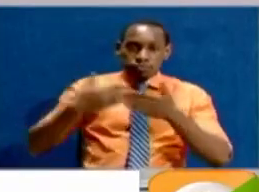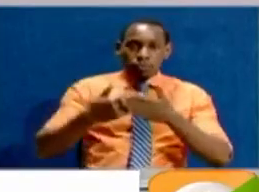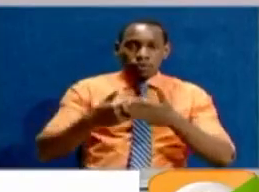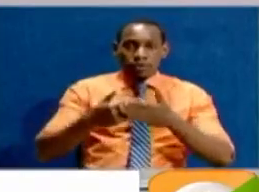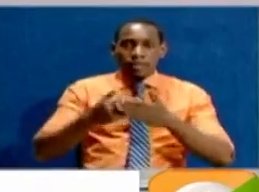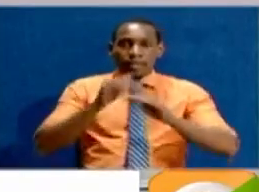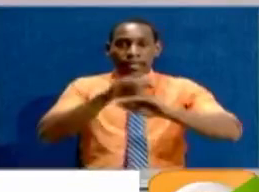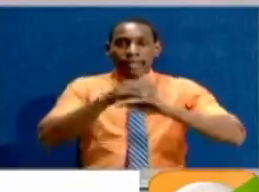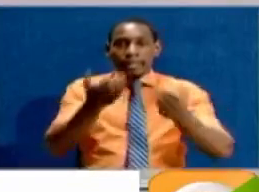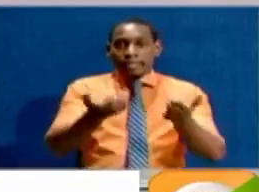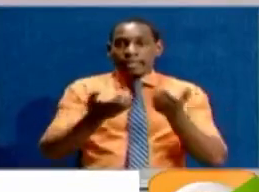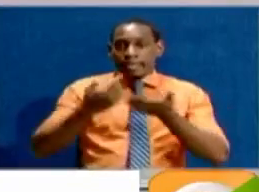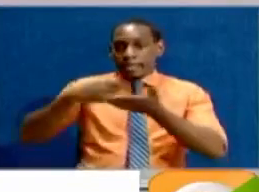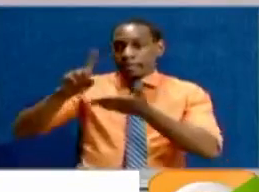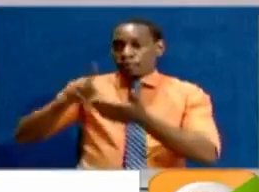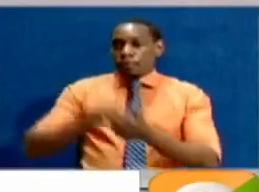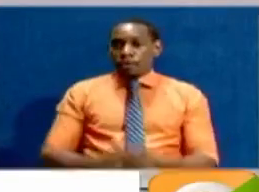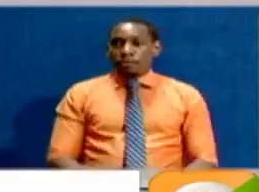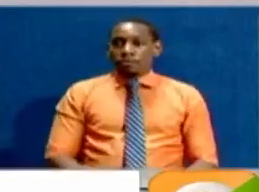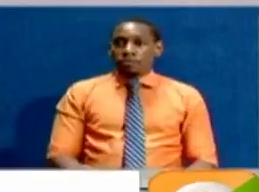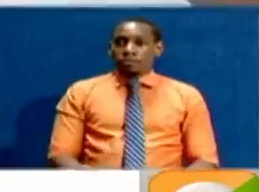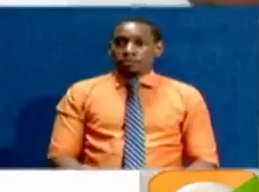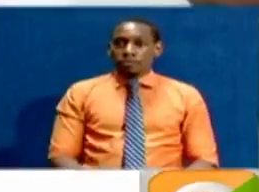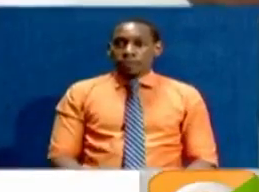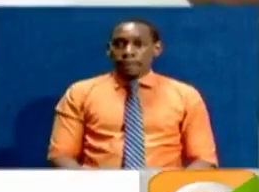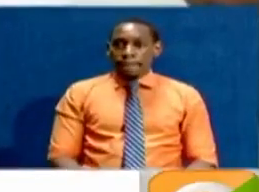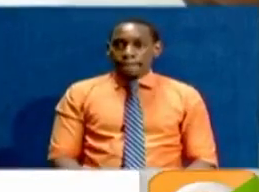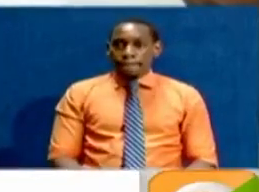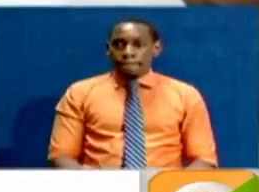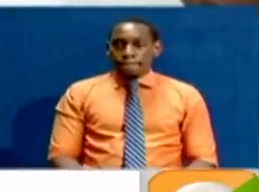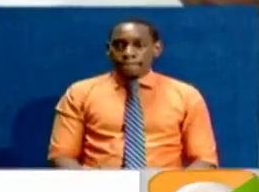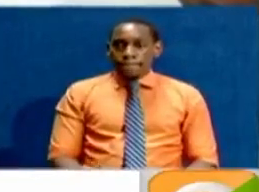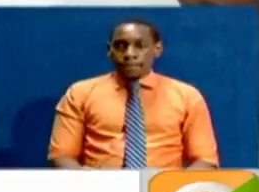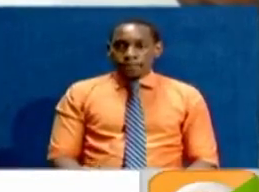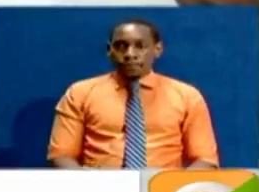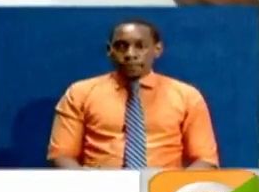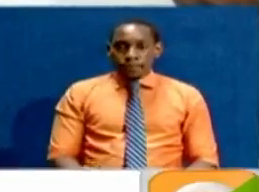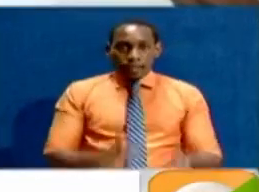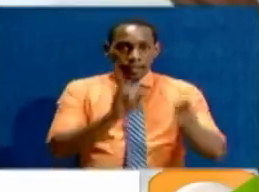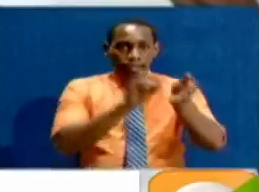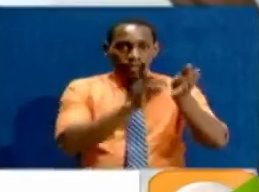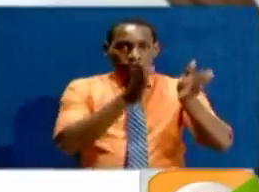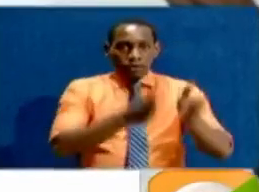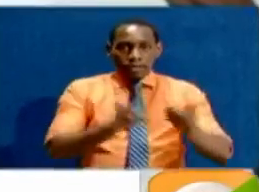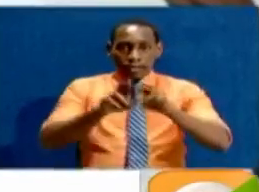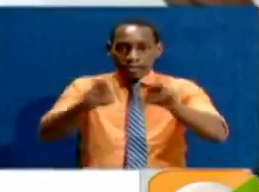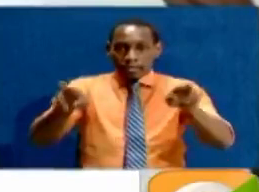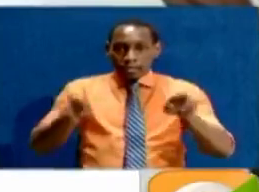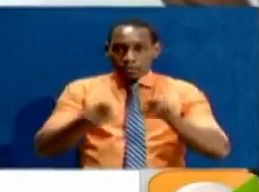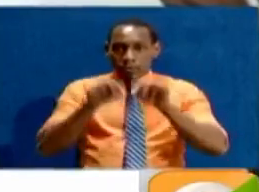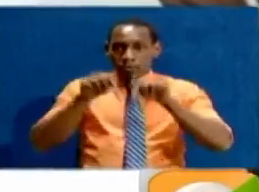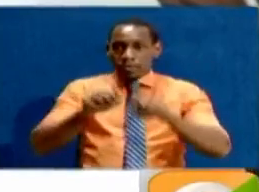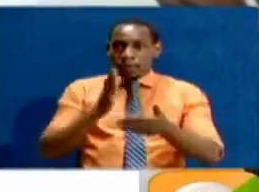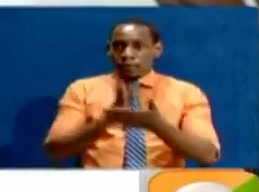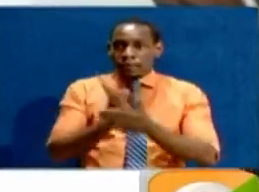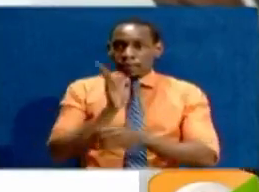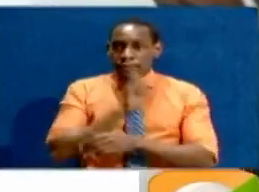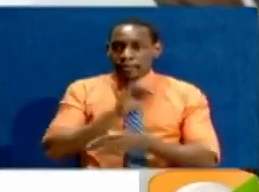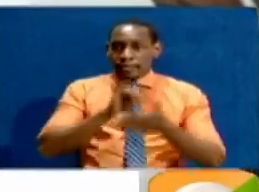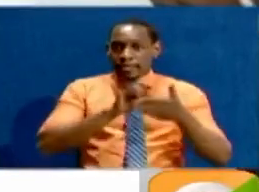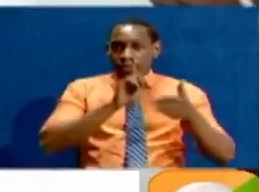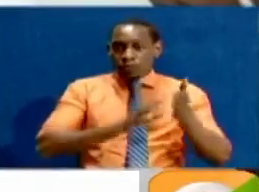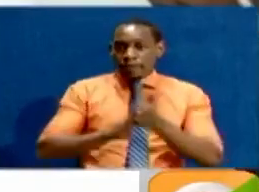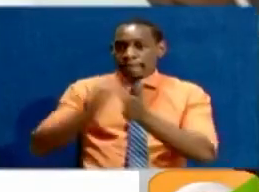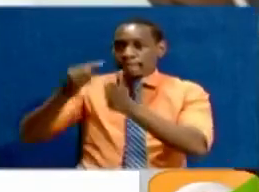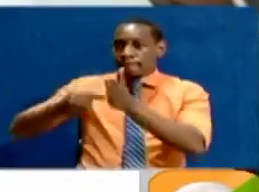the necessary approvals. The doctors in the room today have confirmed that